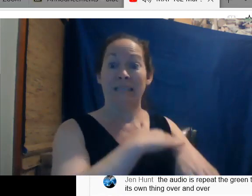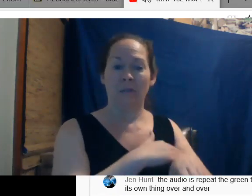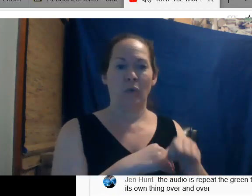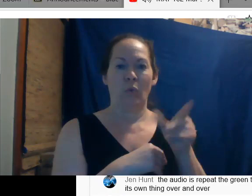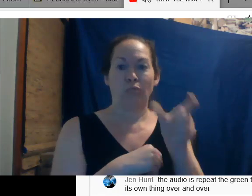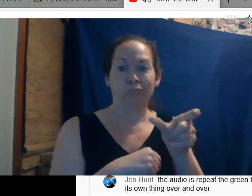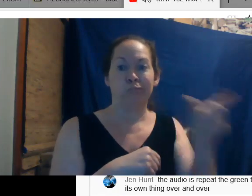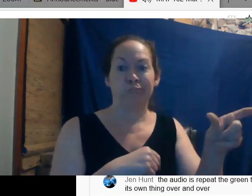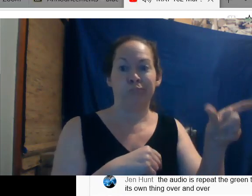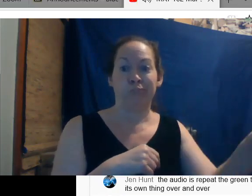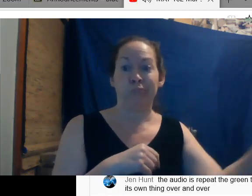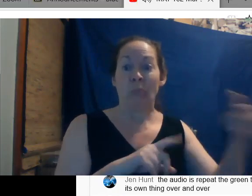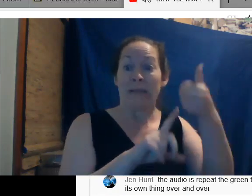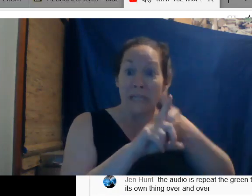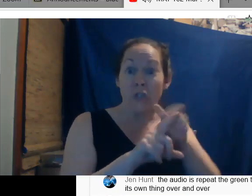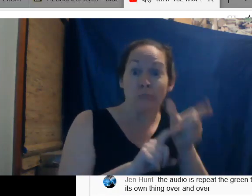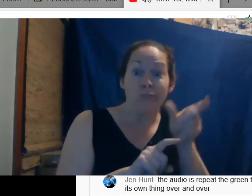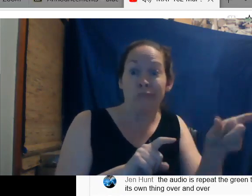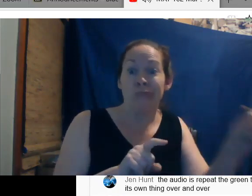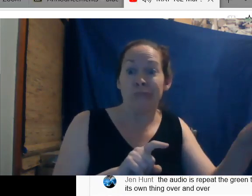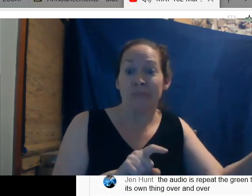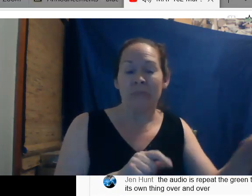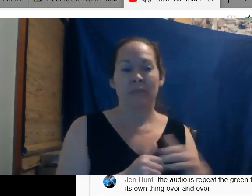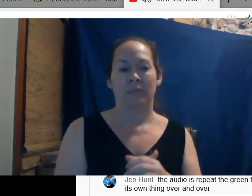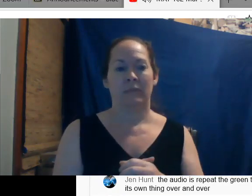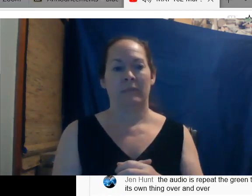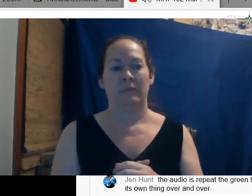focus will be, we start with our leading terms.